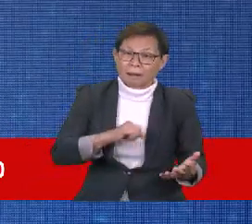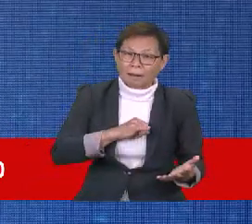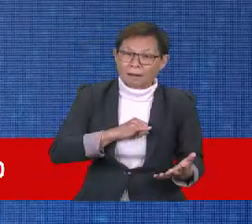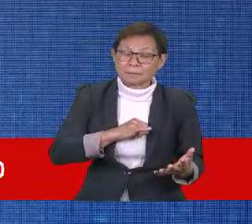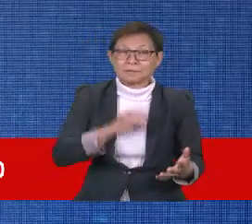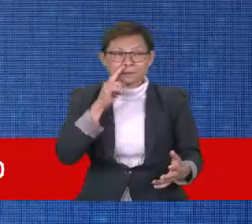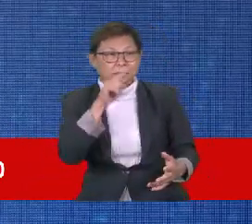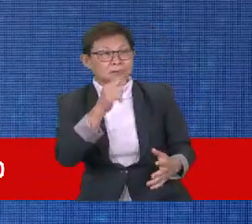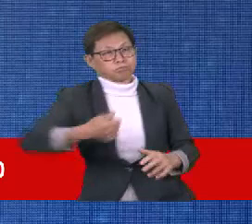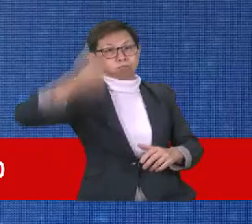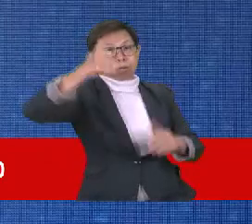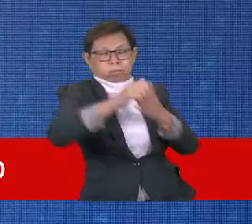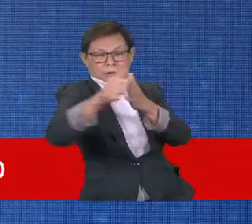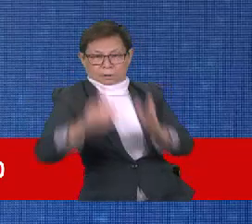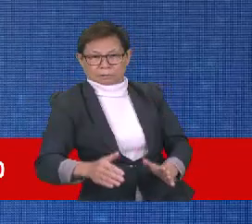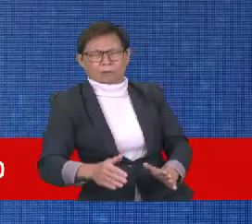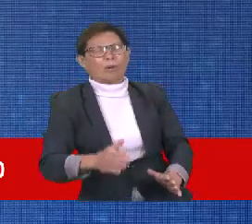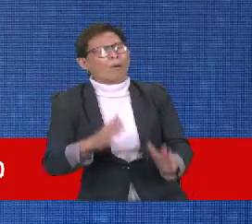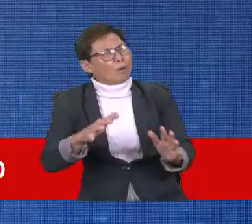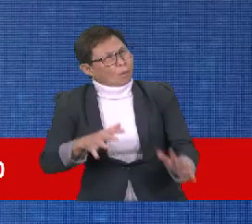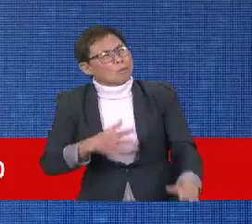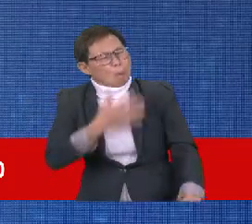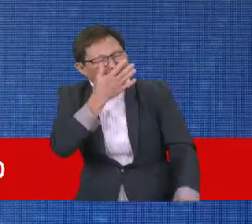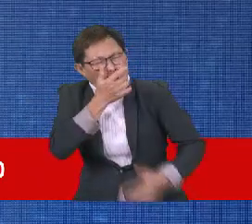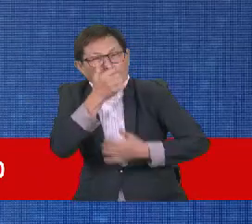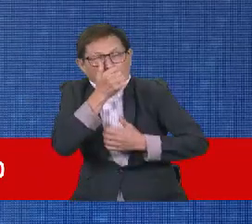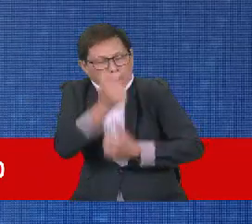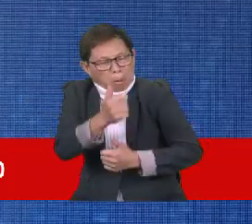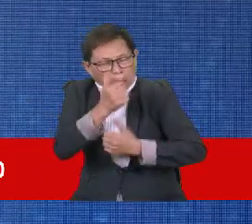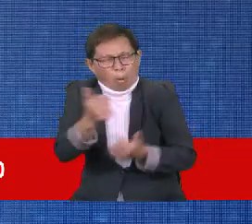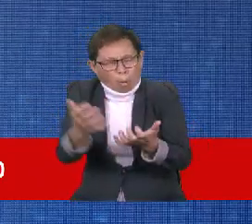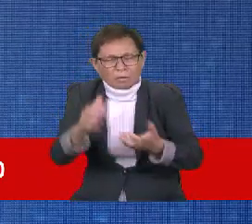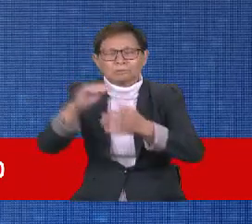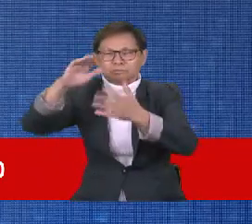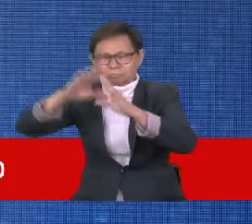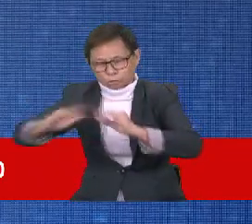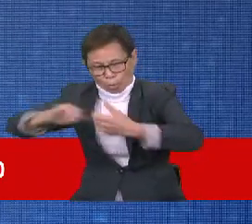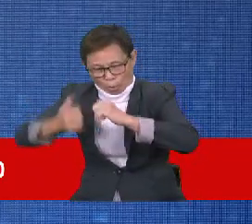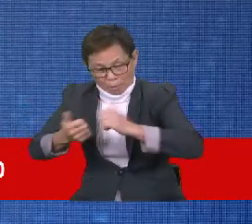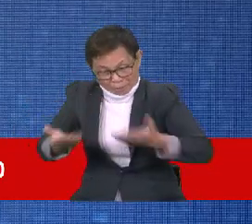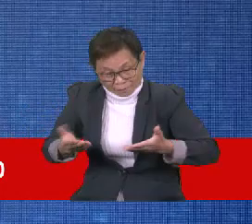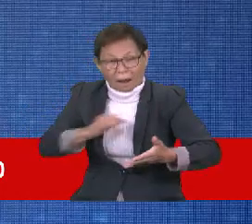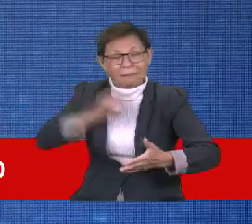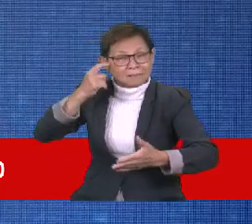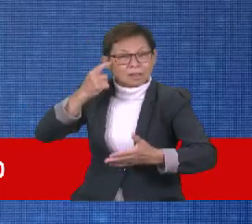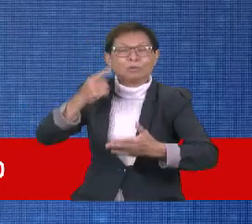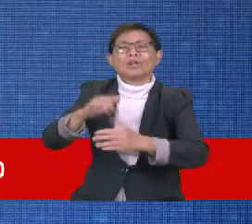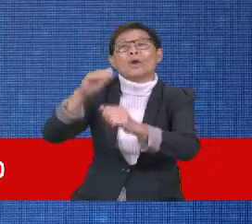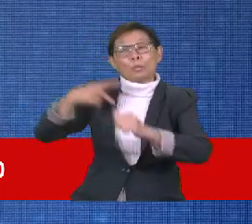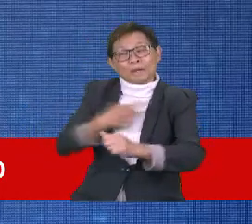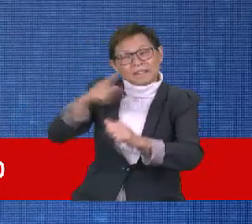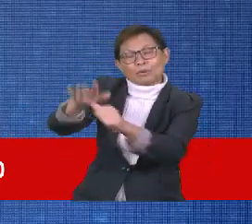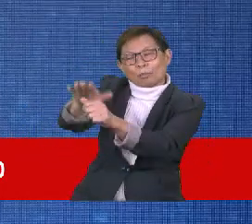leaders here who are quite passionate and determined to resolve. And I think we have to persuade